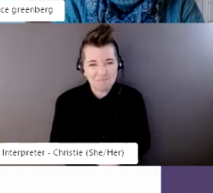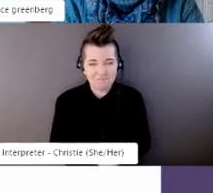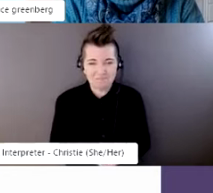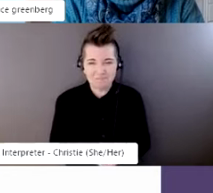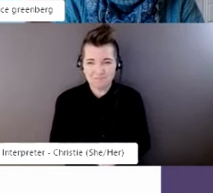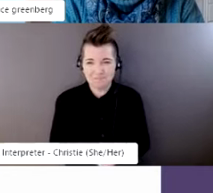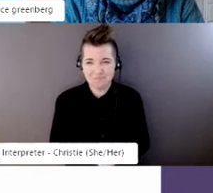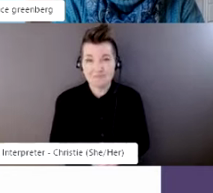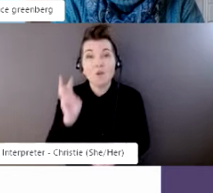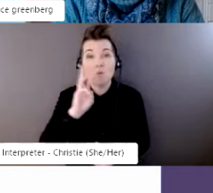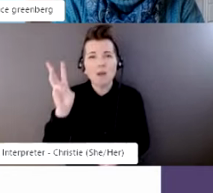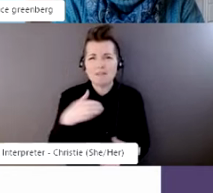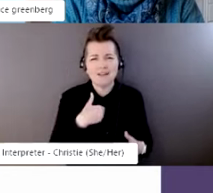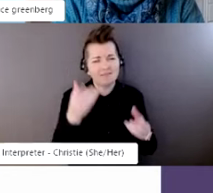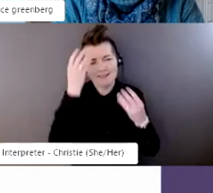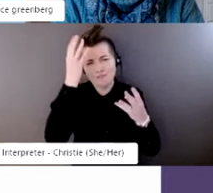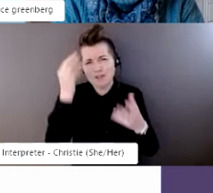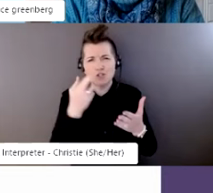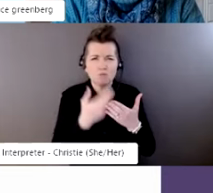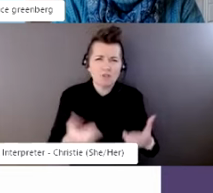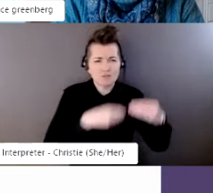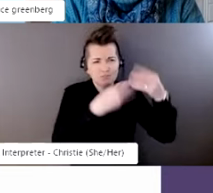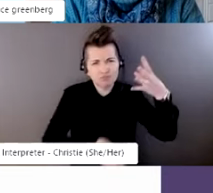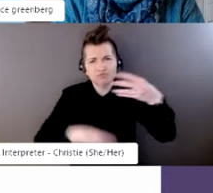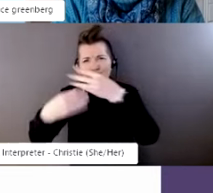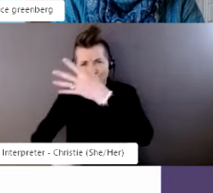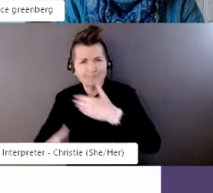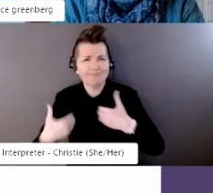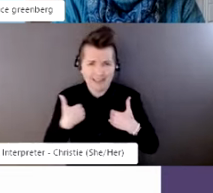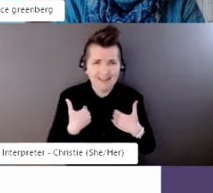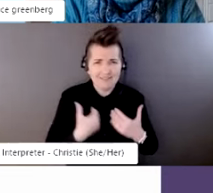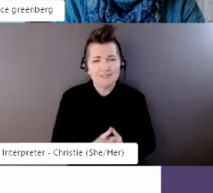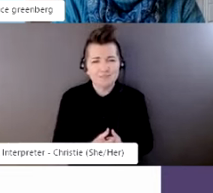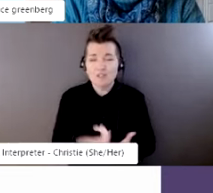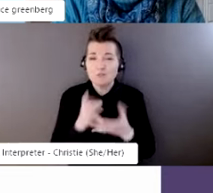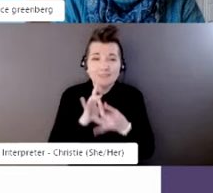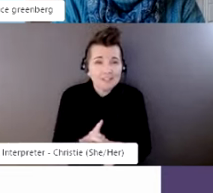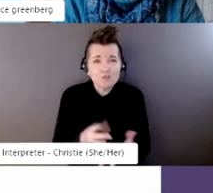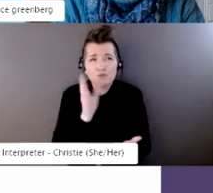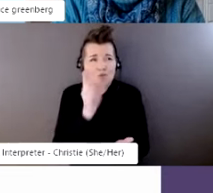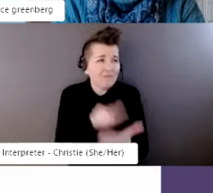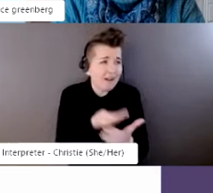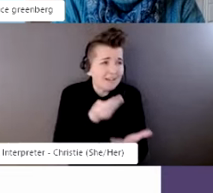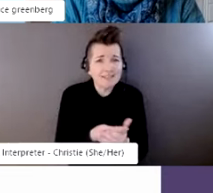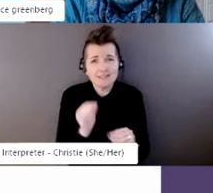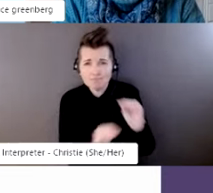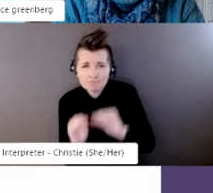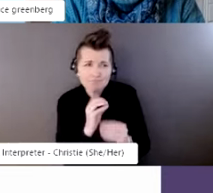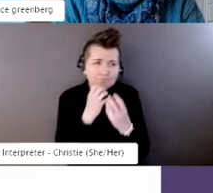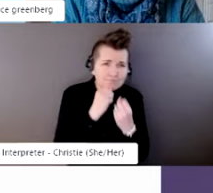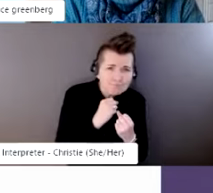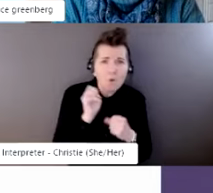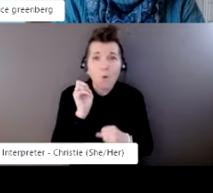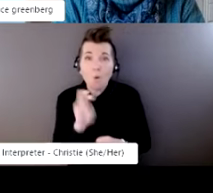resources and information that you might be interested in terms of protecting your finances or other information around prevention of elder abuse.